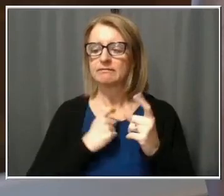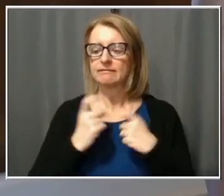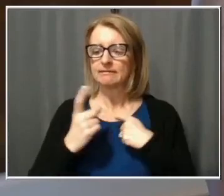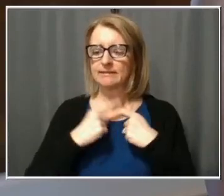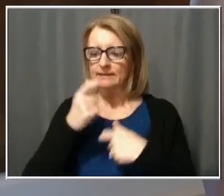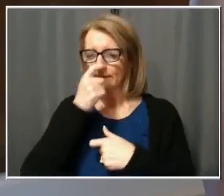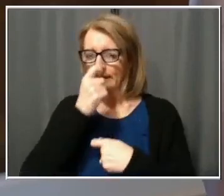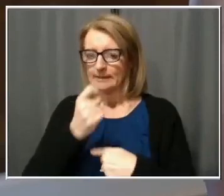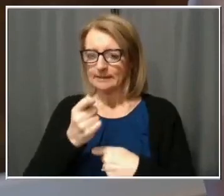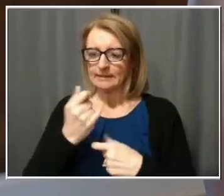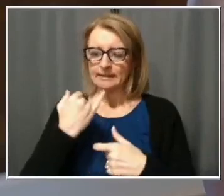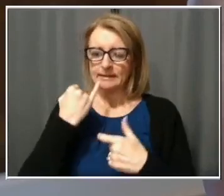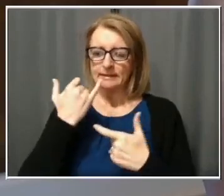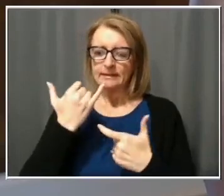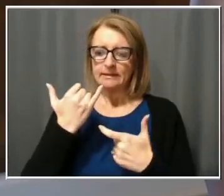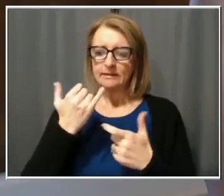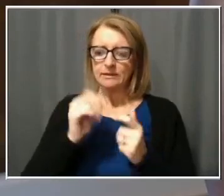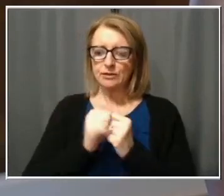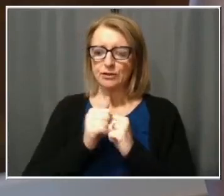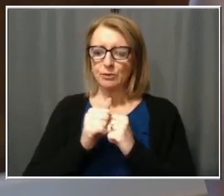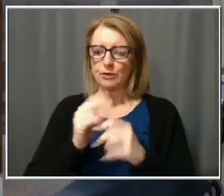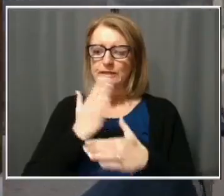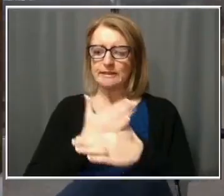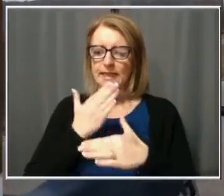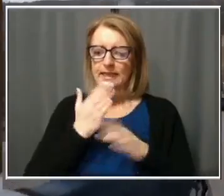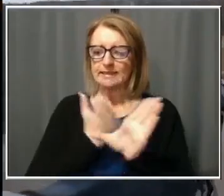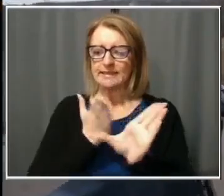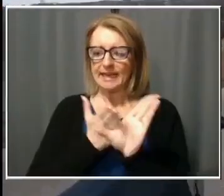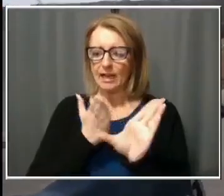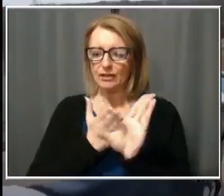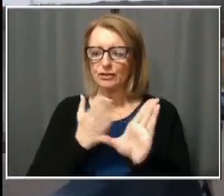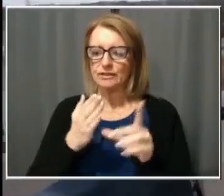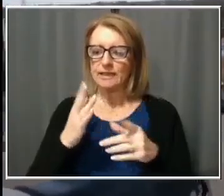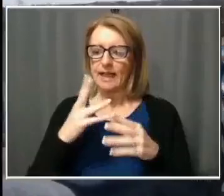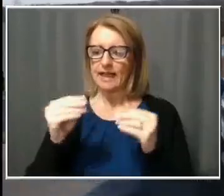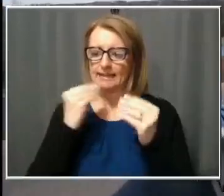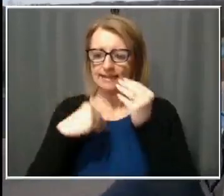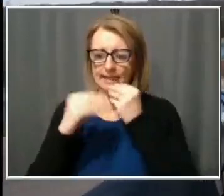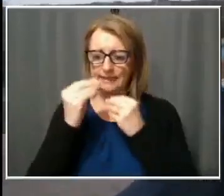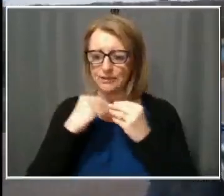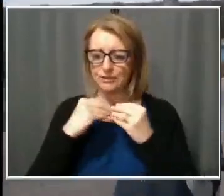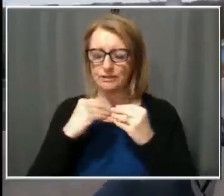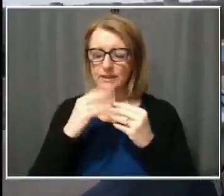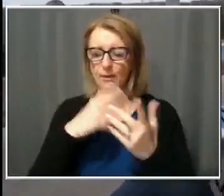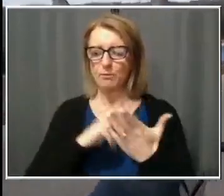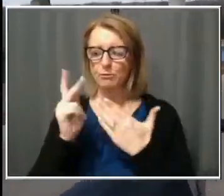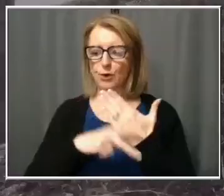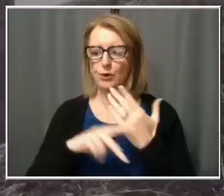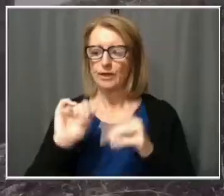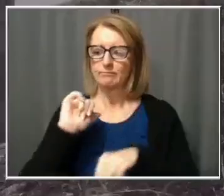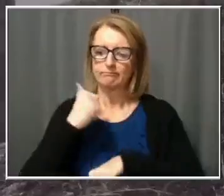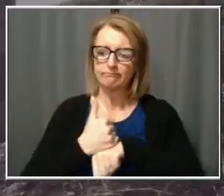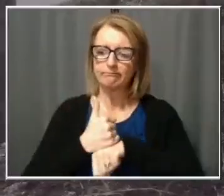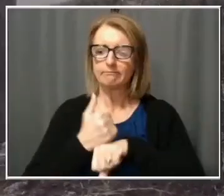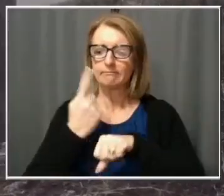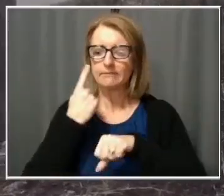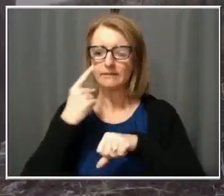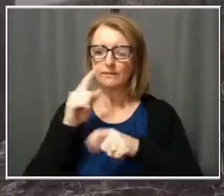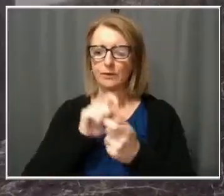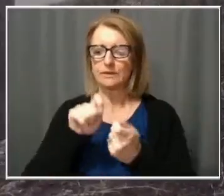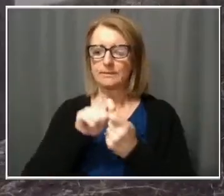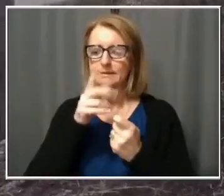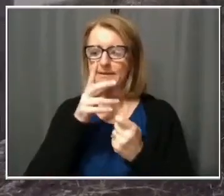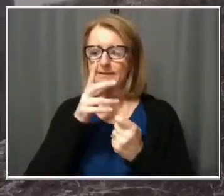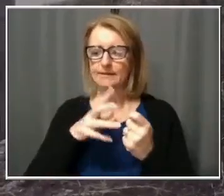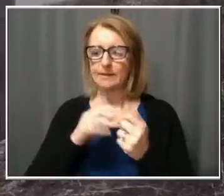in the sports psychology and the sports dietitian. Emma says a program designed specifically for the female athlete